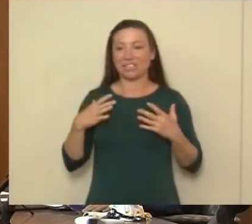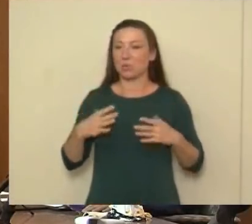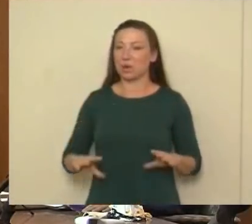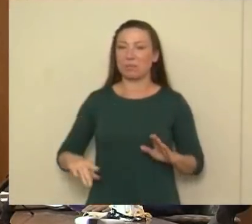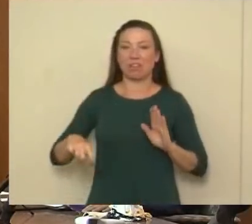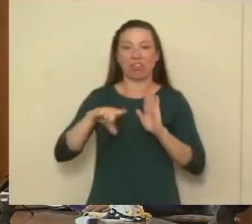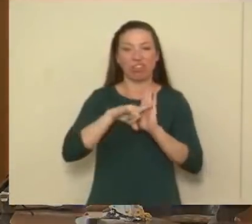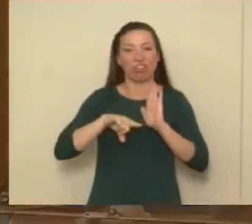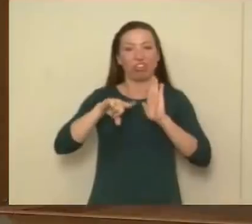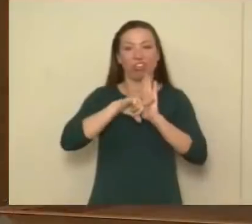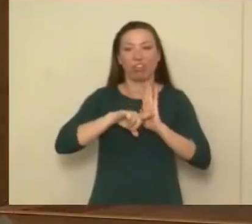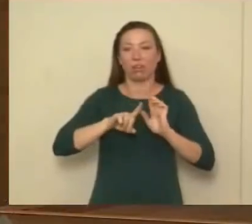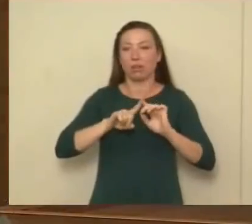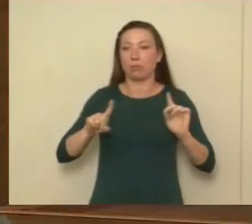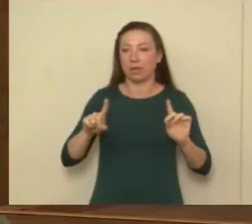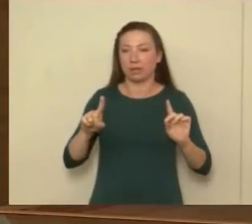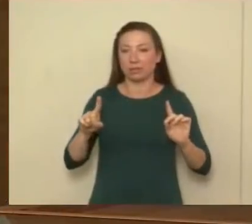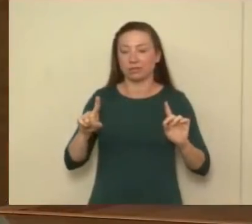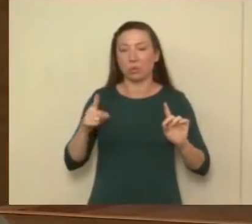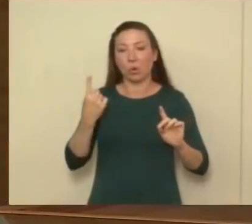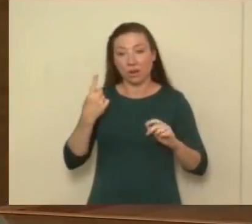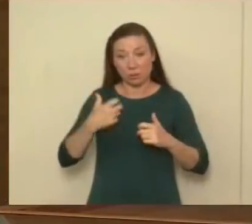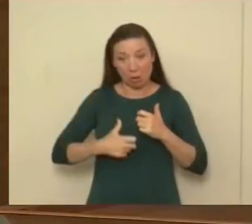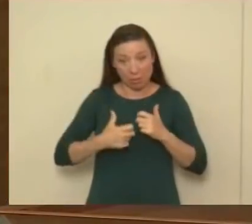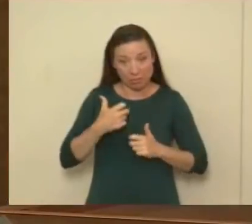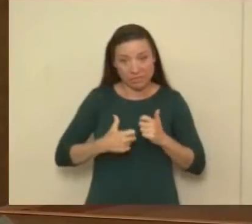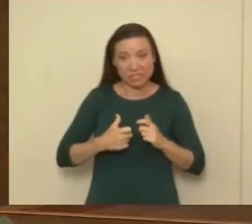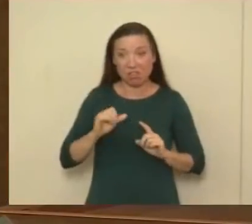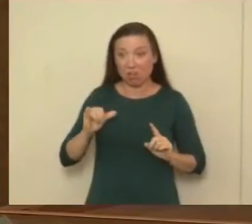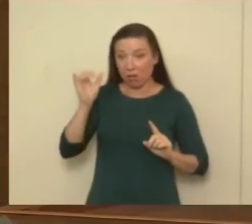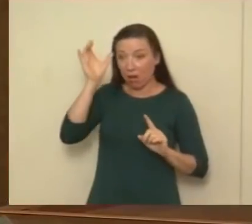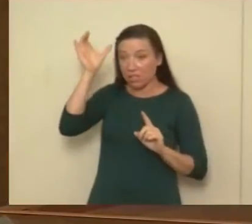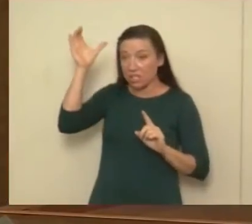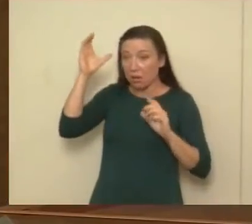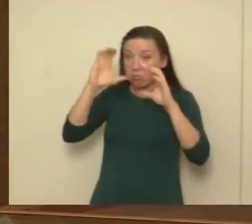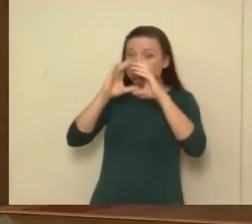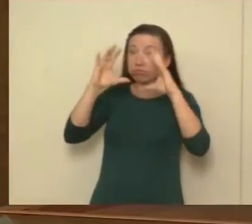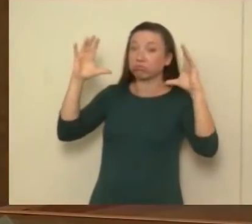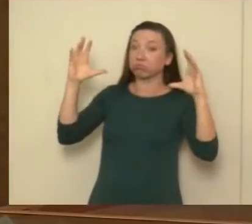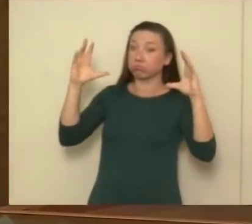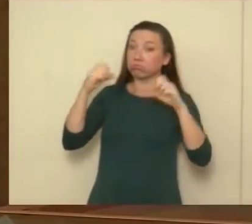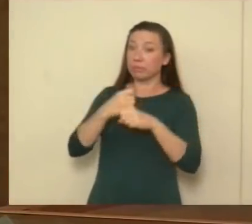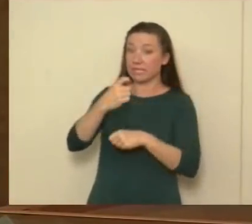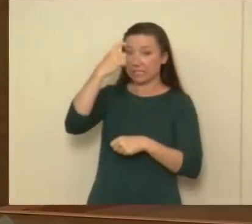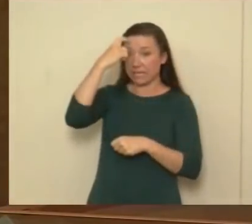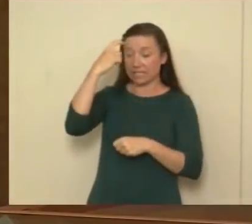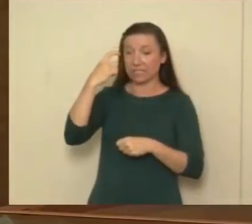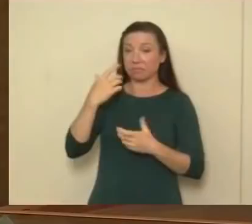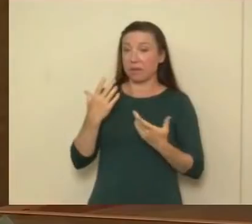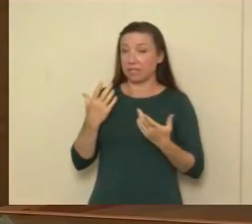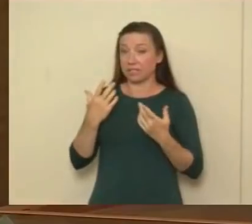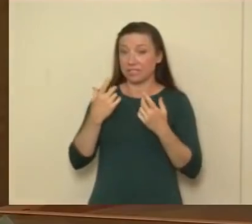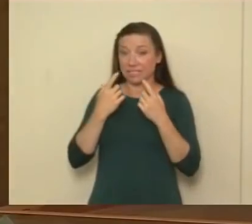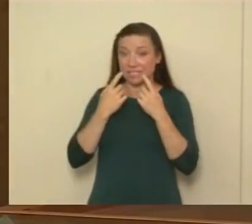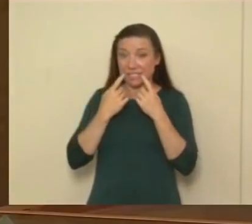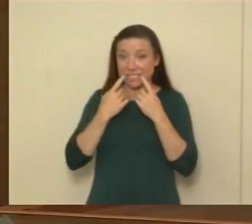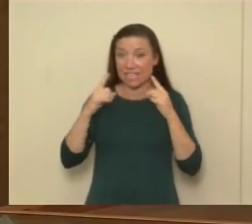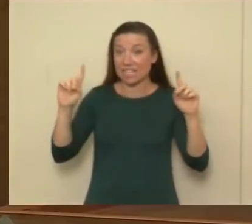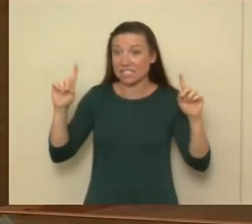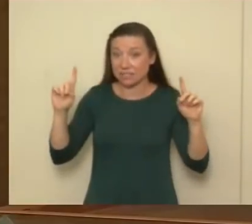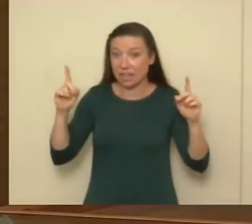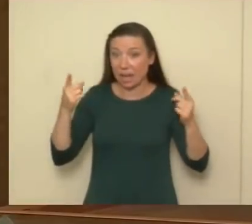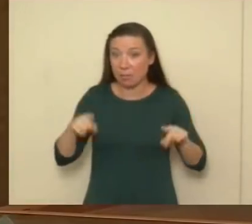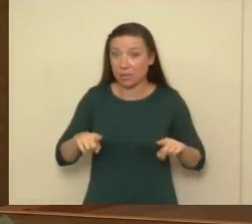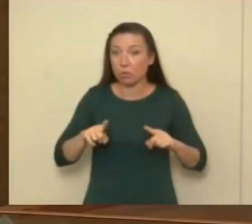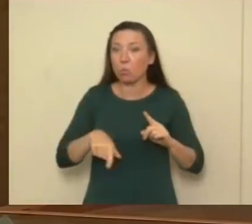that the concept makes sense, and success is when you, let's just say, combine 10 specimens and get a negative. That's